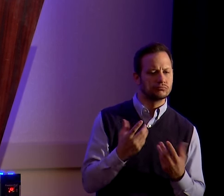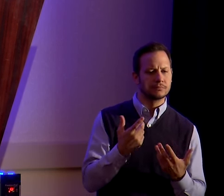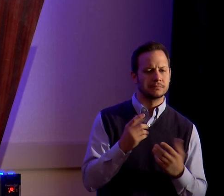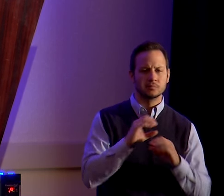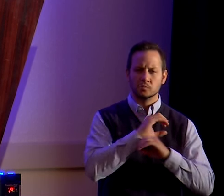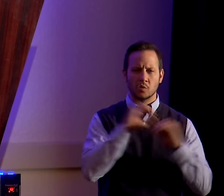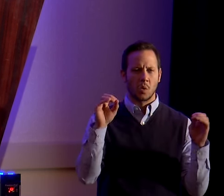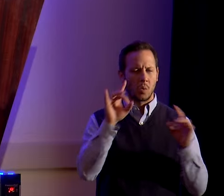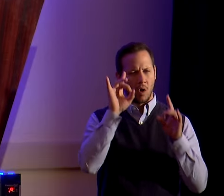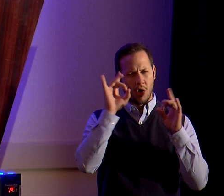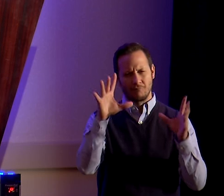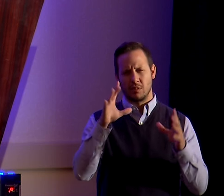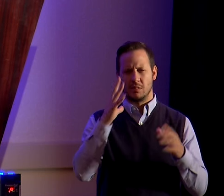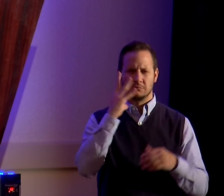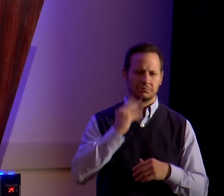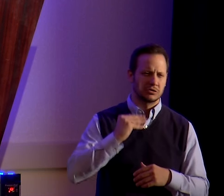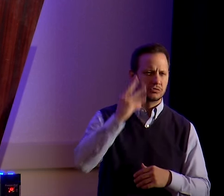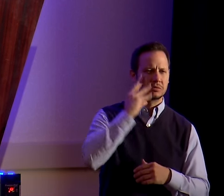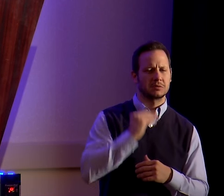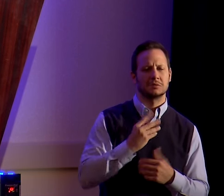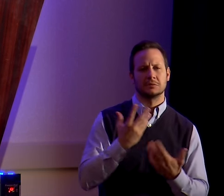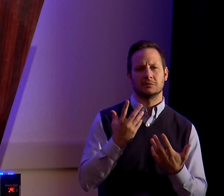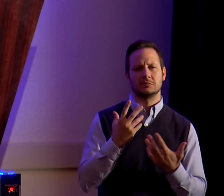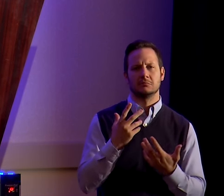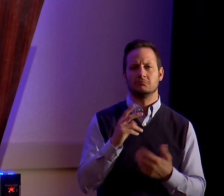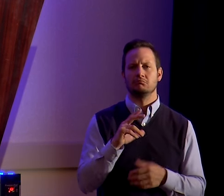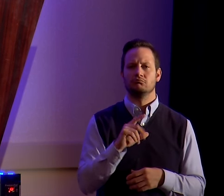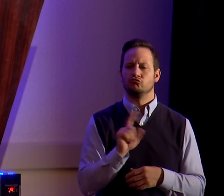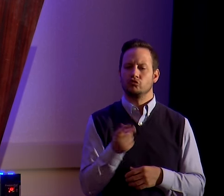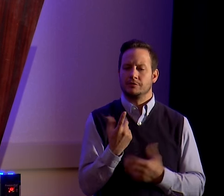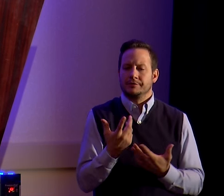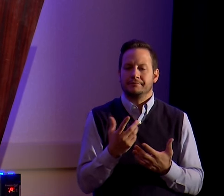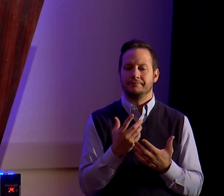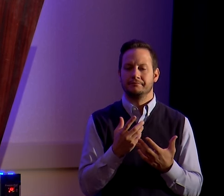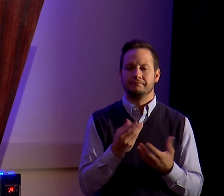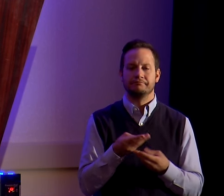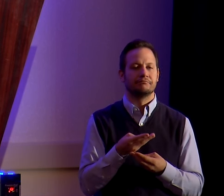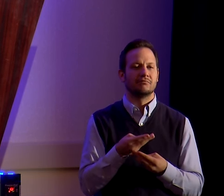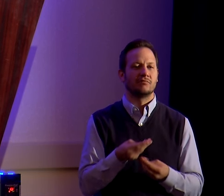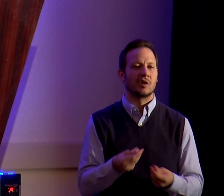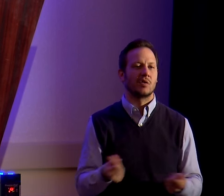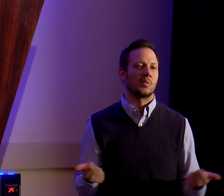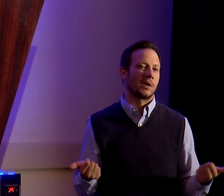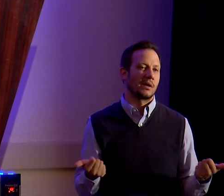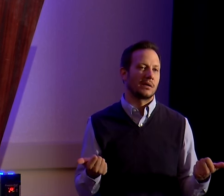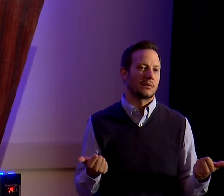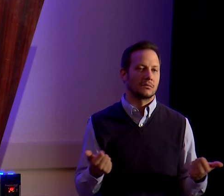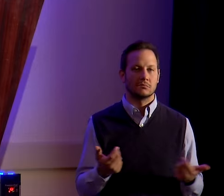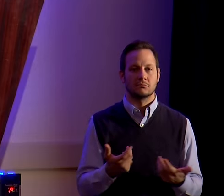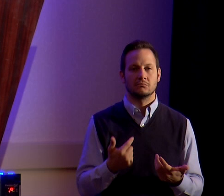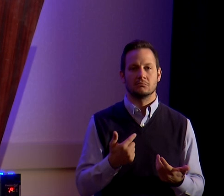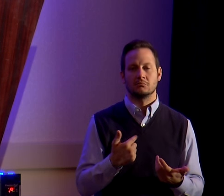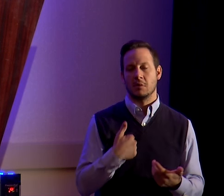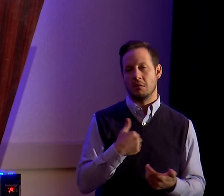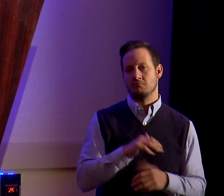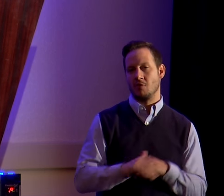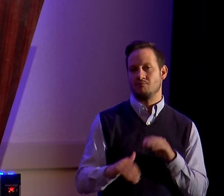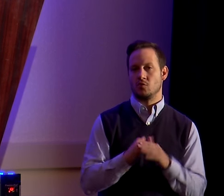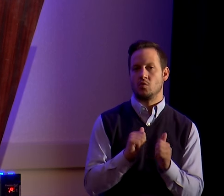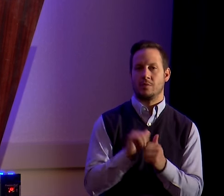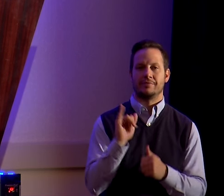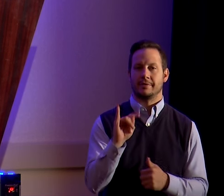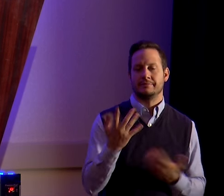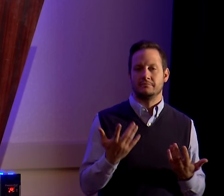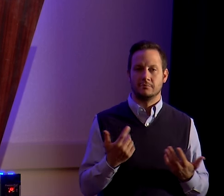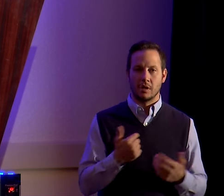traumatic experience where, you know, I just say, oh, I don't believe anymore. It just slowly faded away. And I'm comfortable with that. I'm not, you